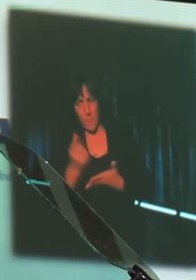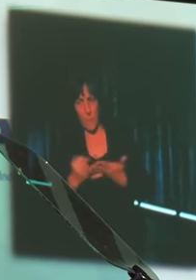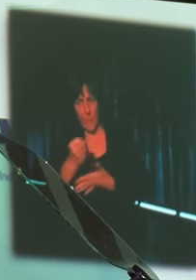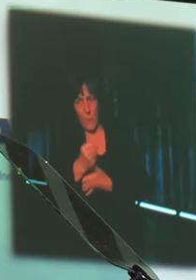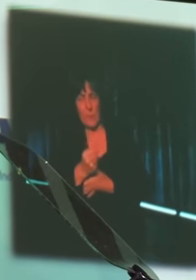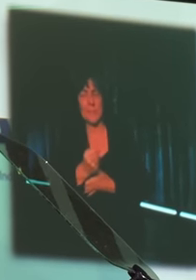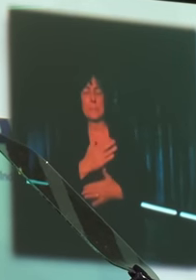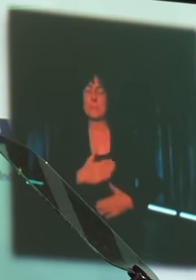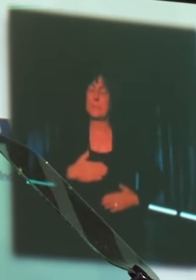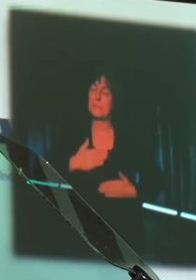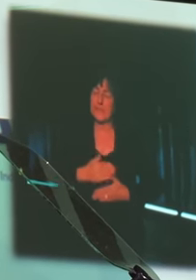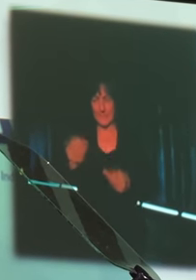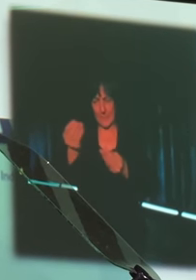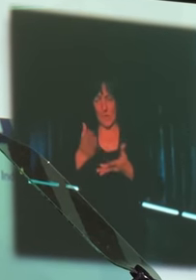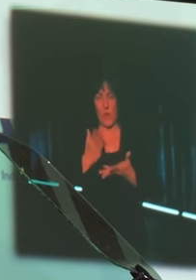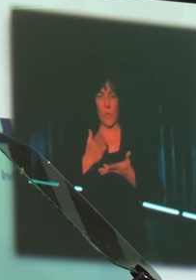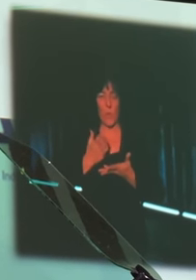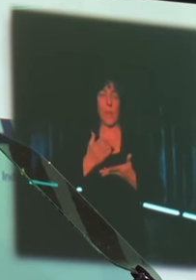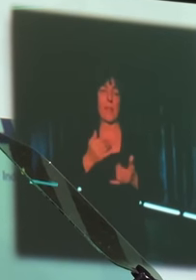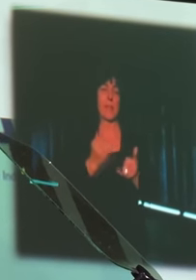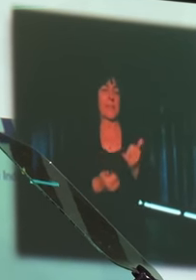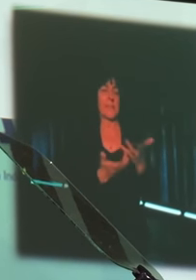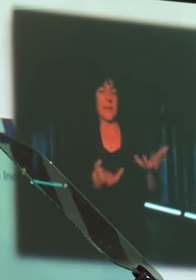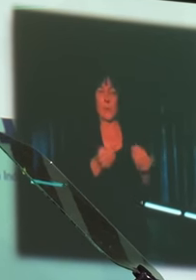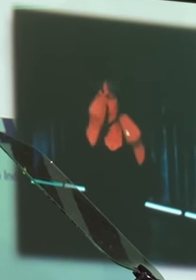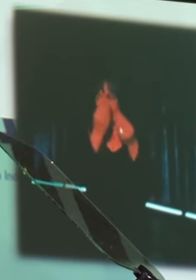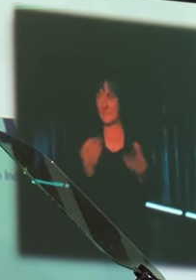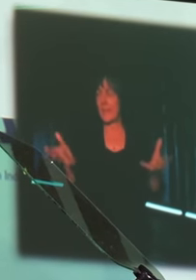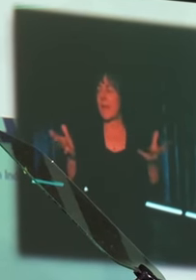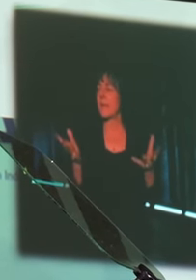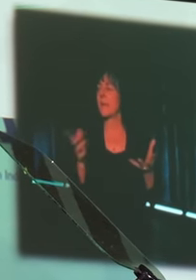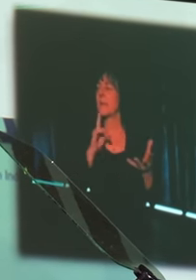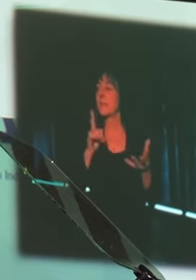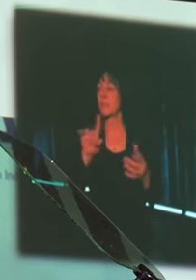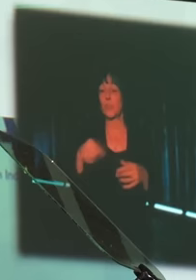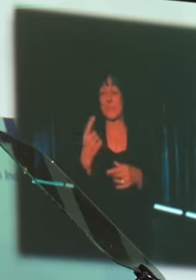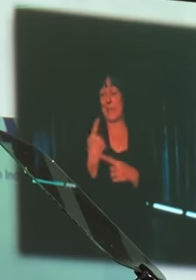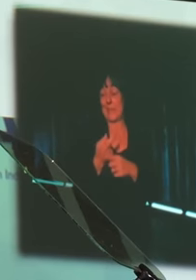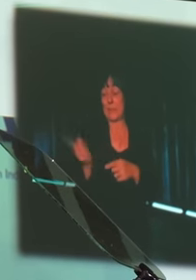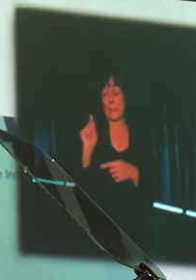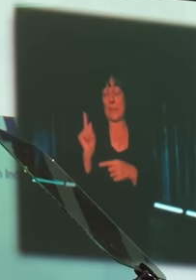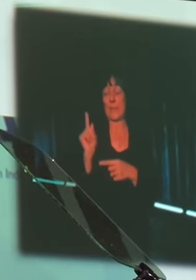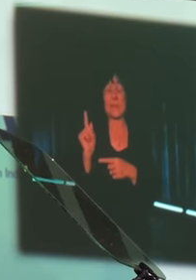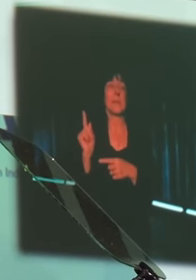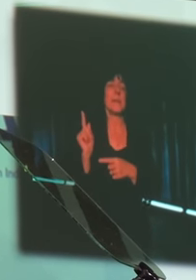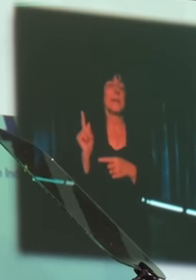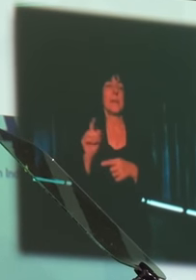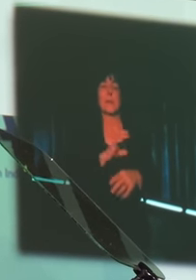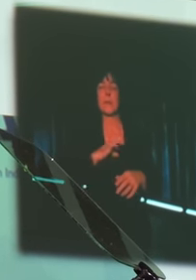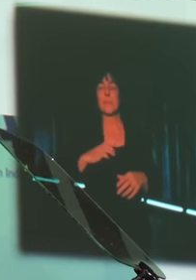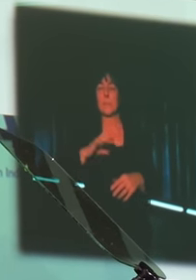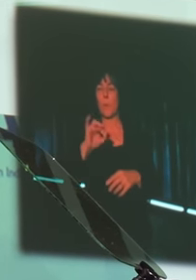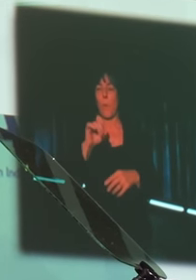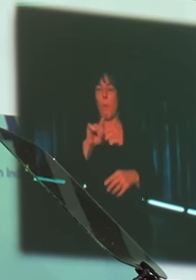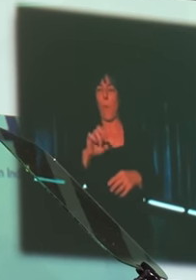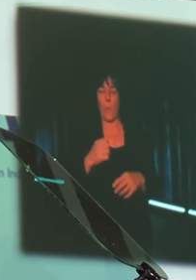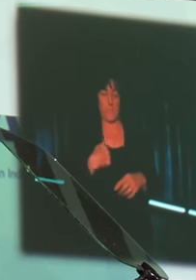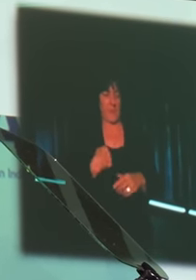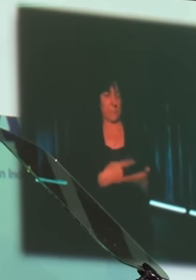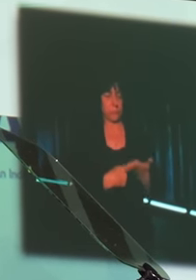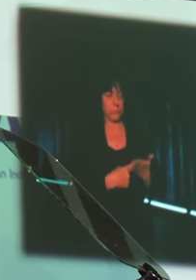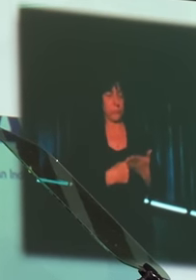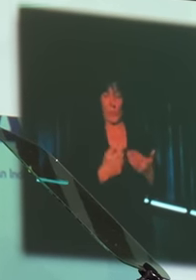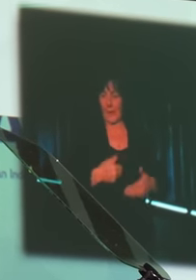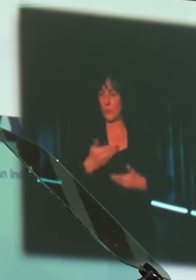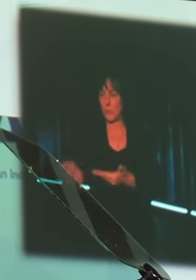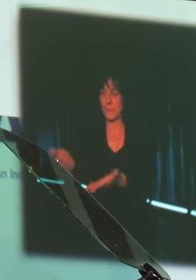you have. And then the last thing I wanna say is that just last week, Congressman Cole and I were able to